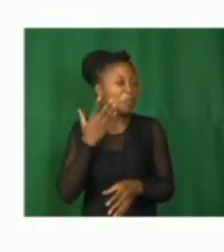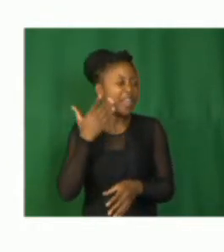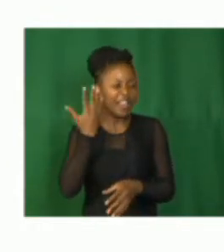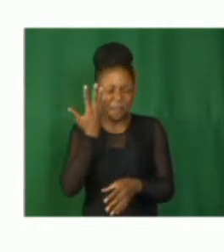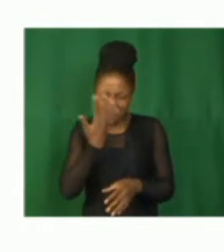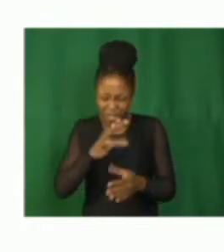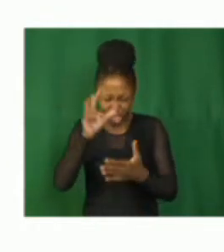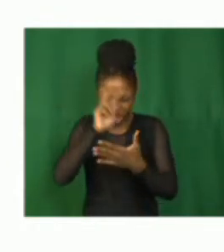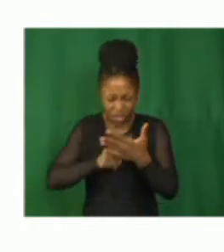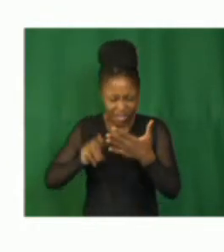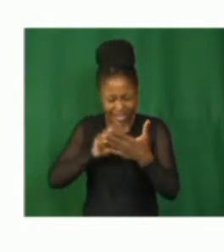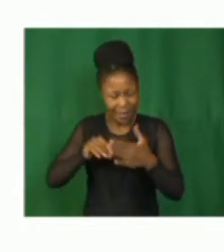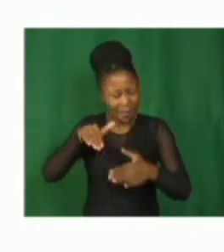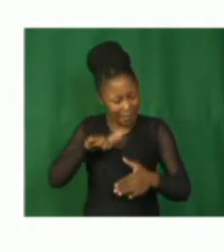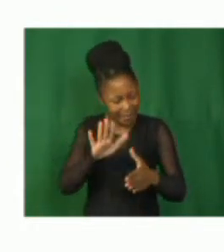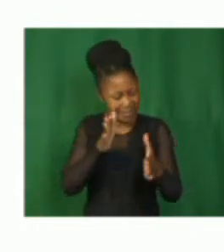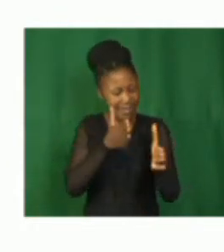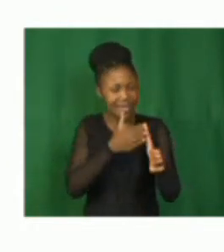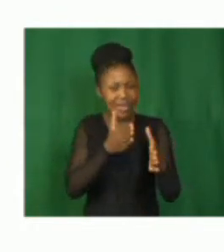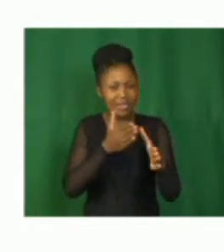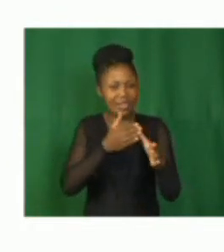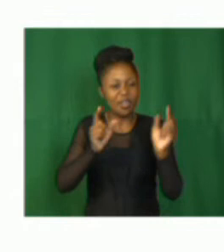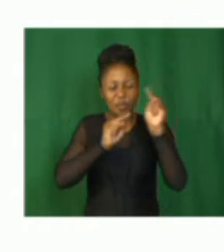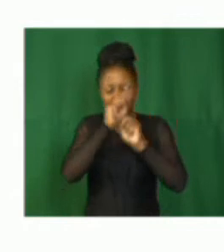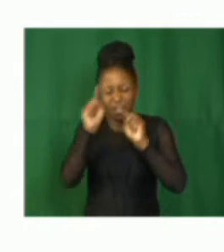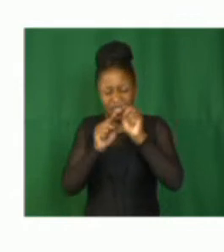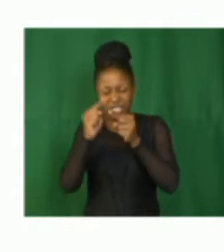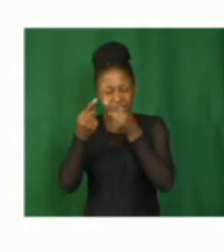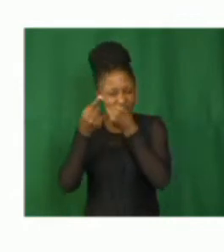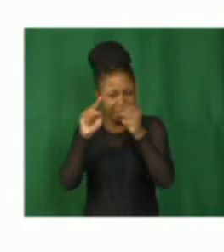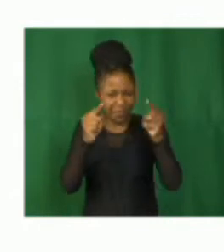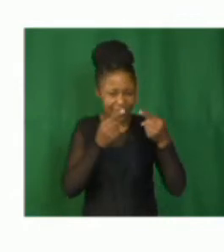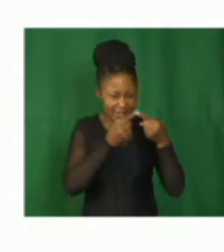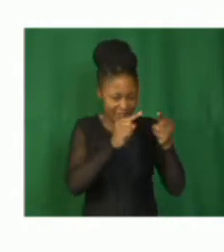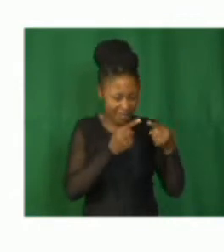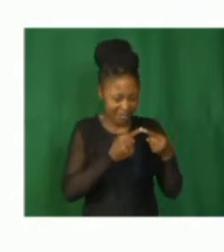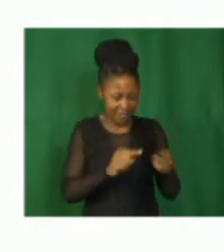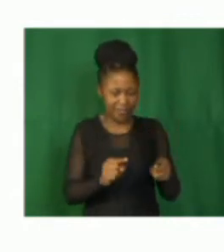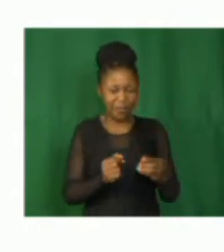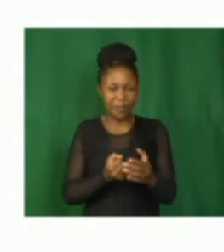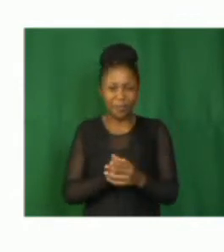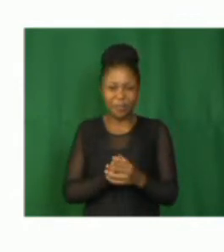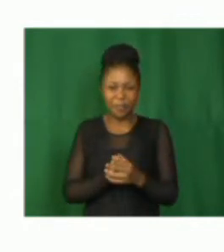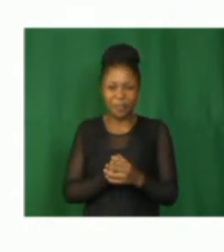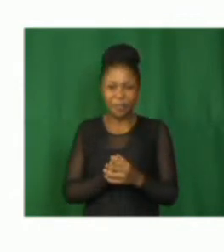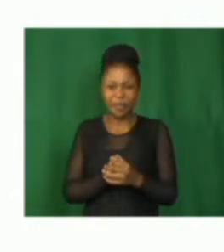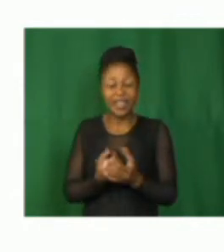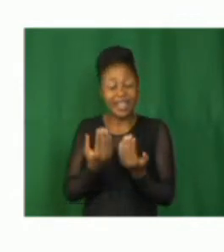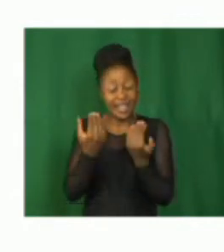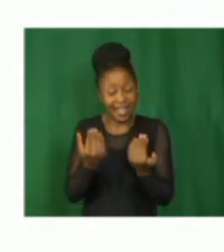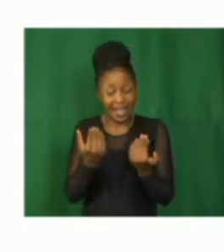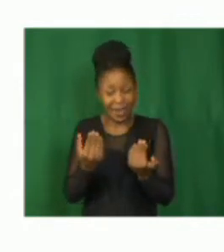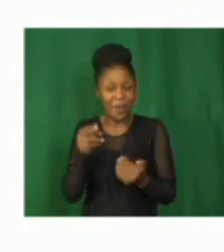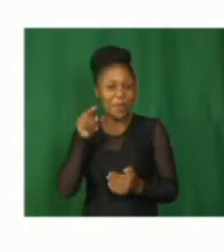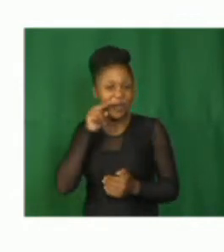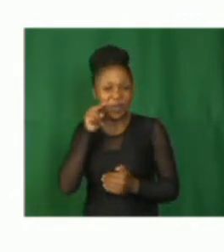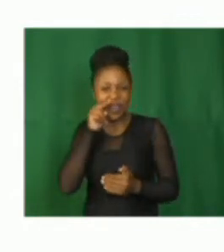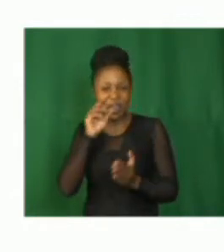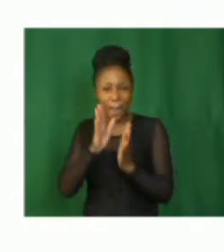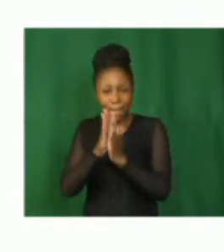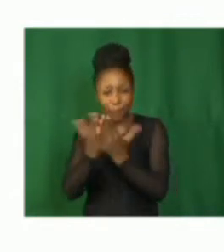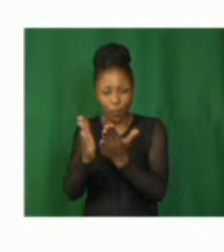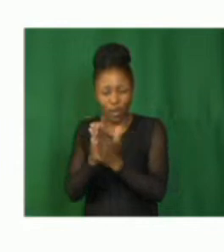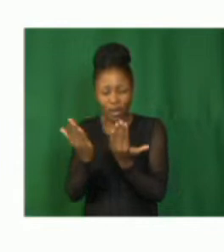answer those questions. And then as we do this exercise, we are going to need your books, grade